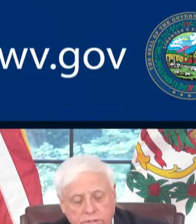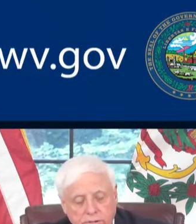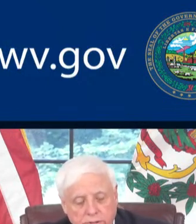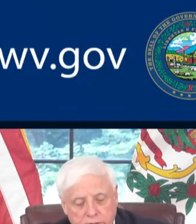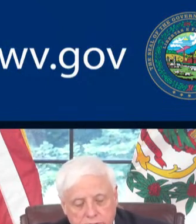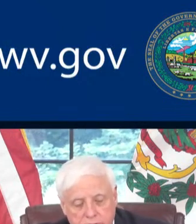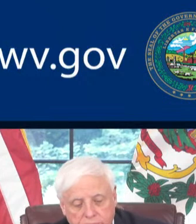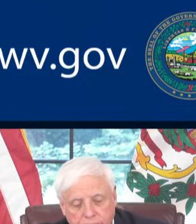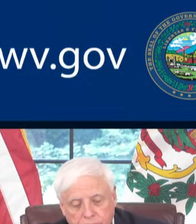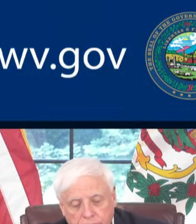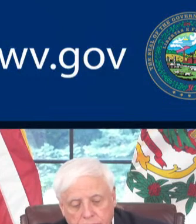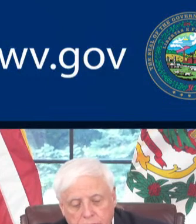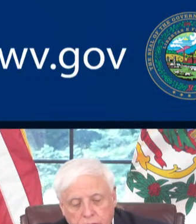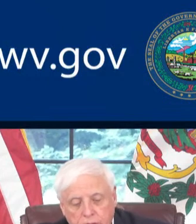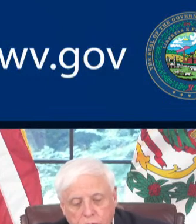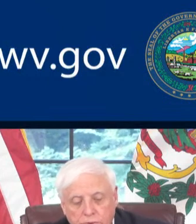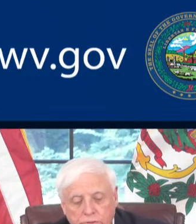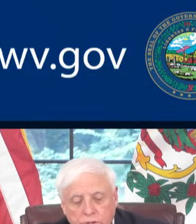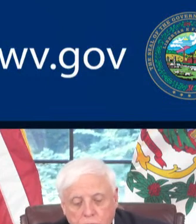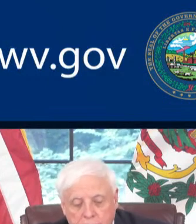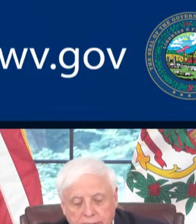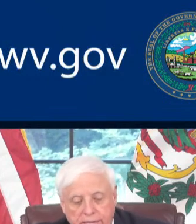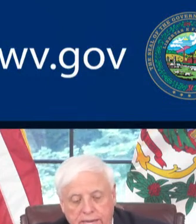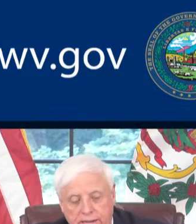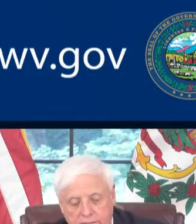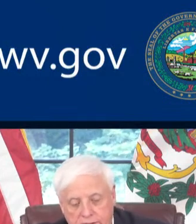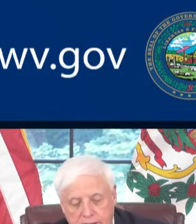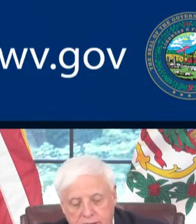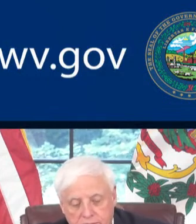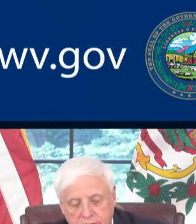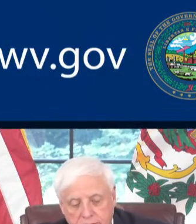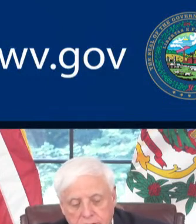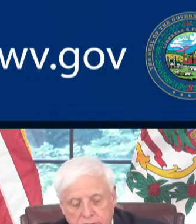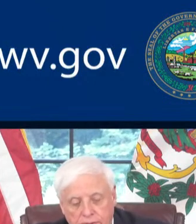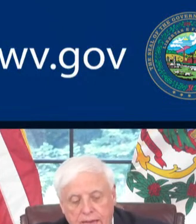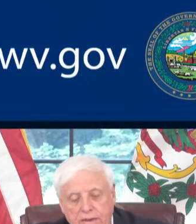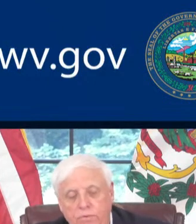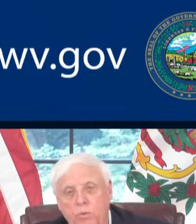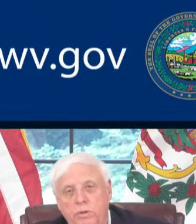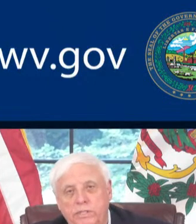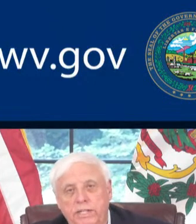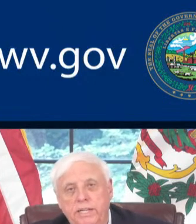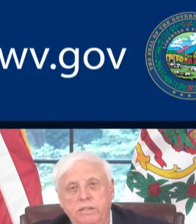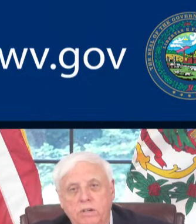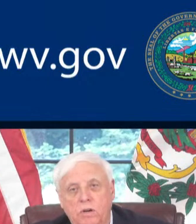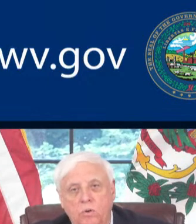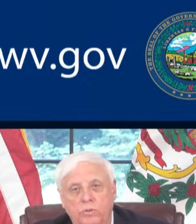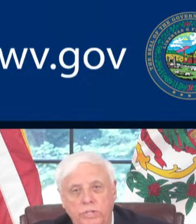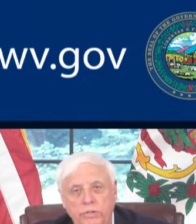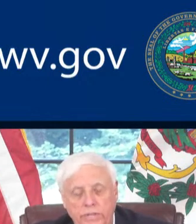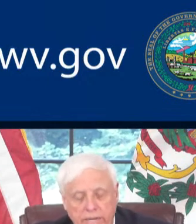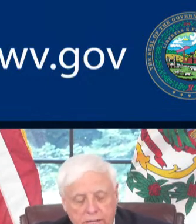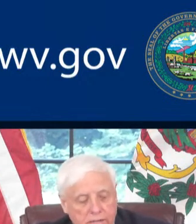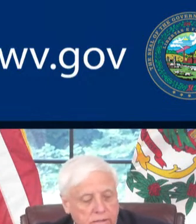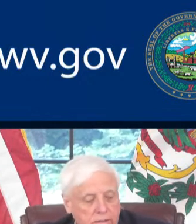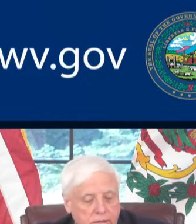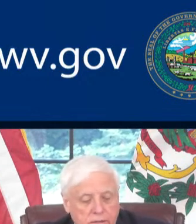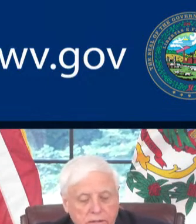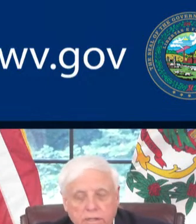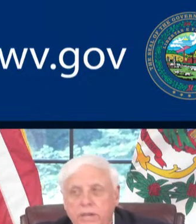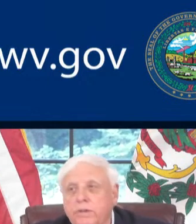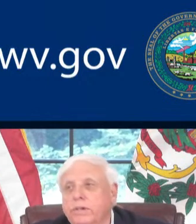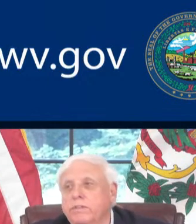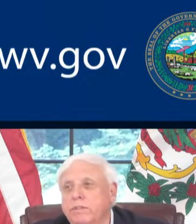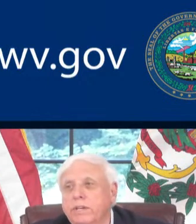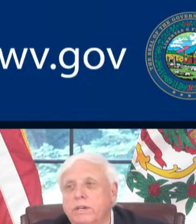ICU units. We have 2 red counties now, 5 orange, 10 gold, 2 yellow.